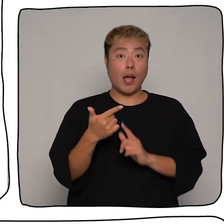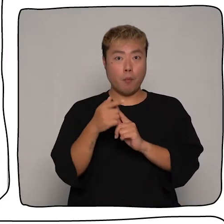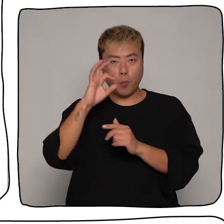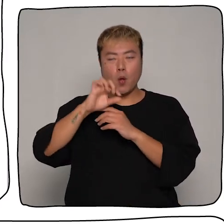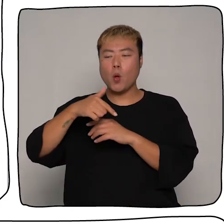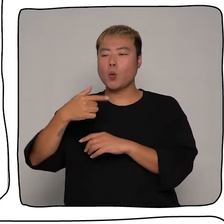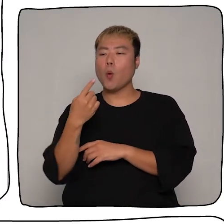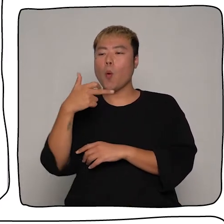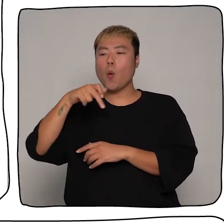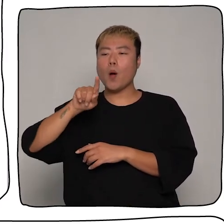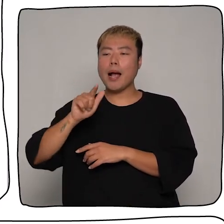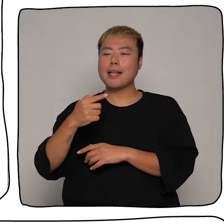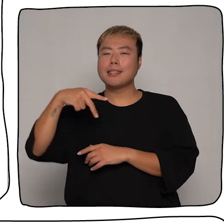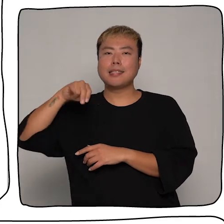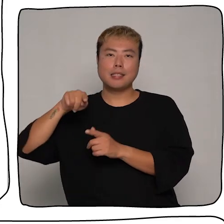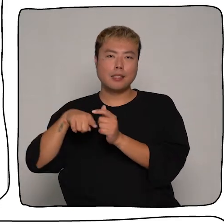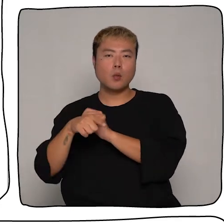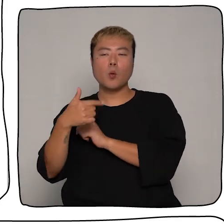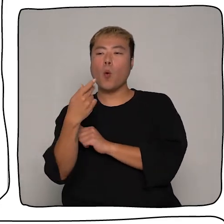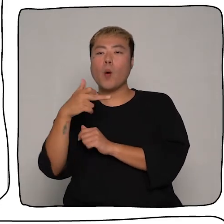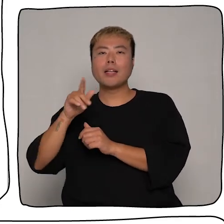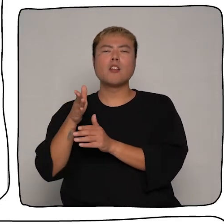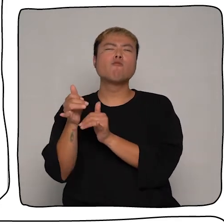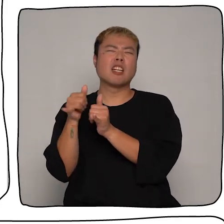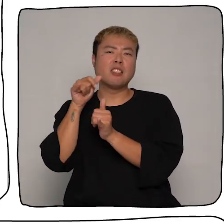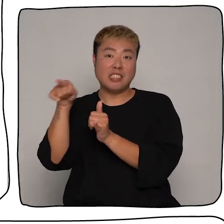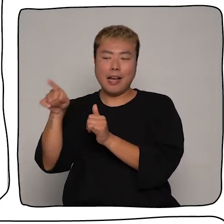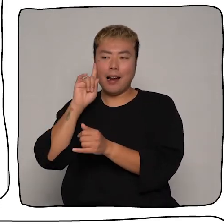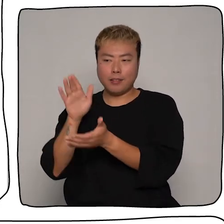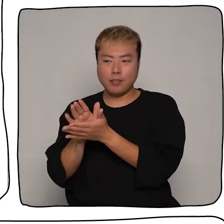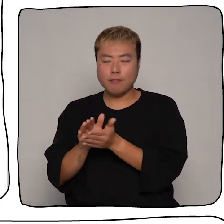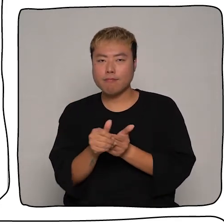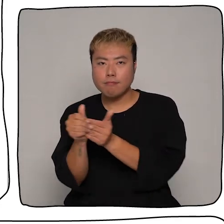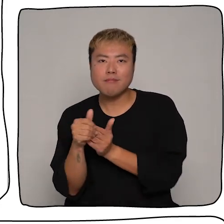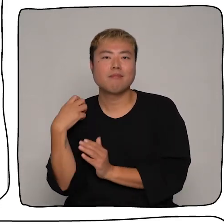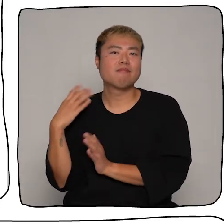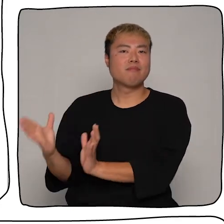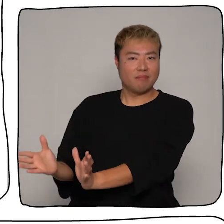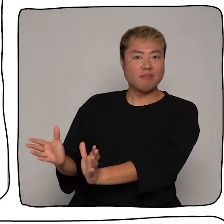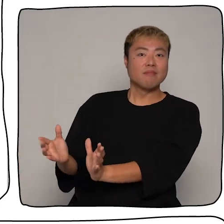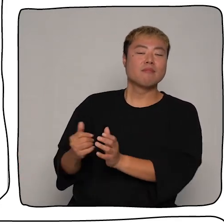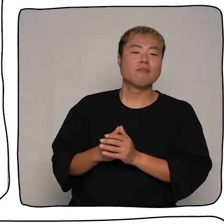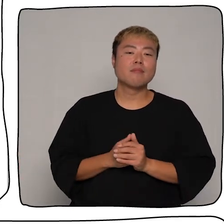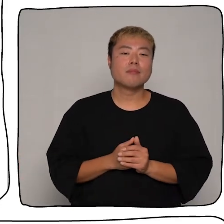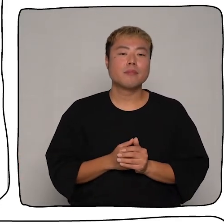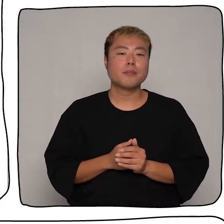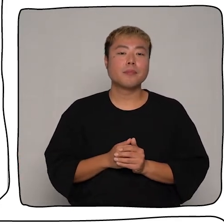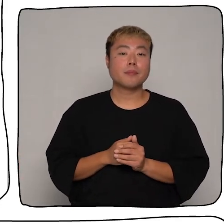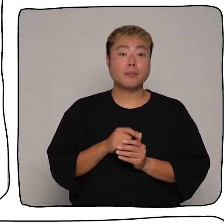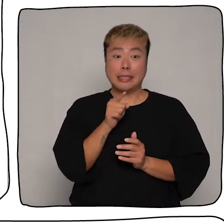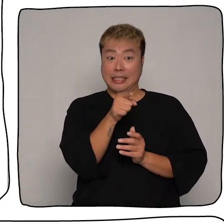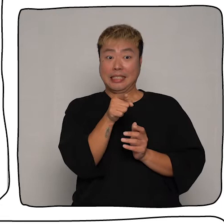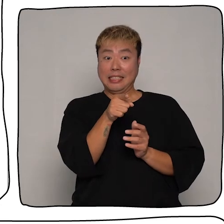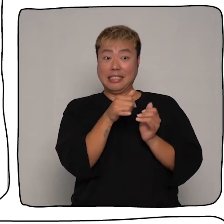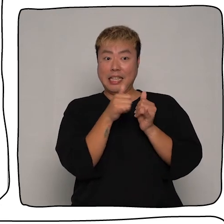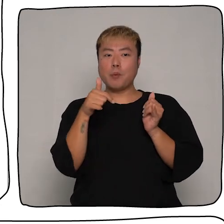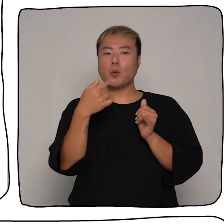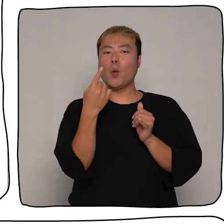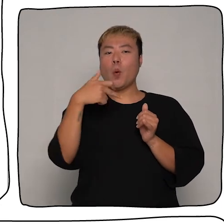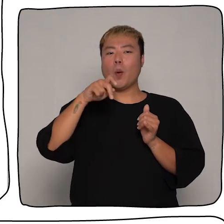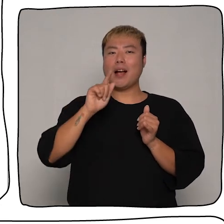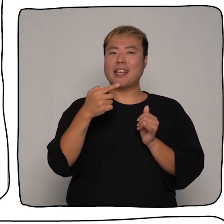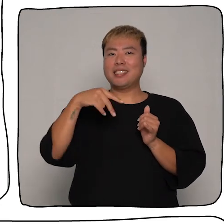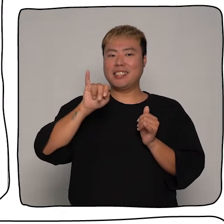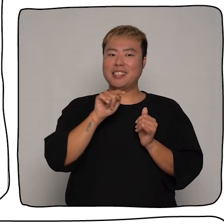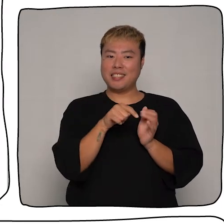is performed by nokanshi, a professional of nokan. She's nokanshi. But